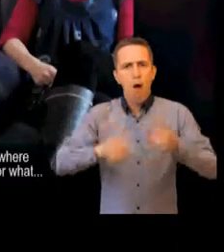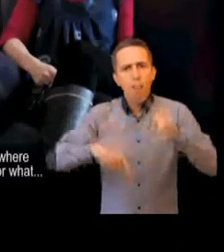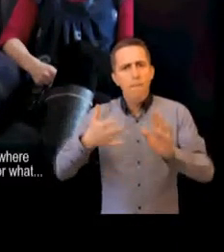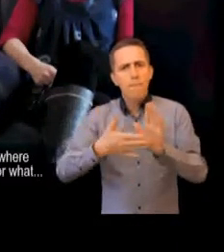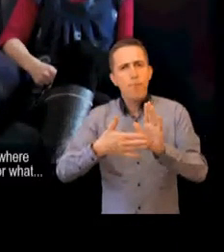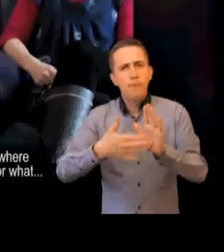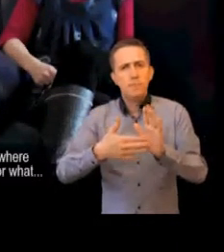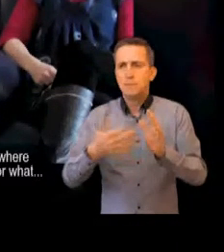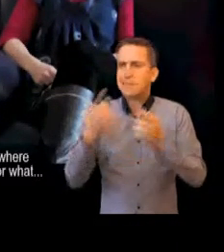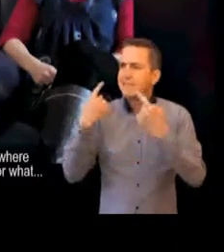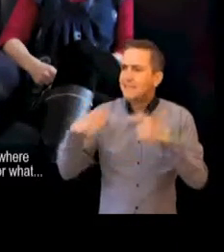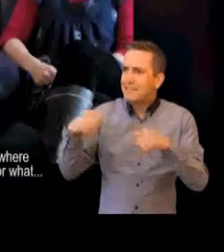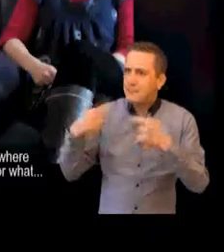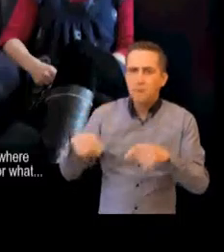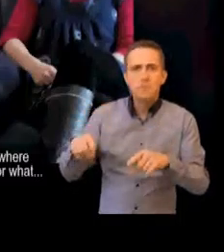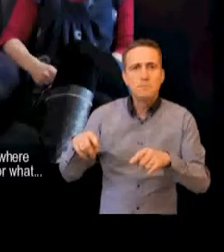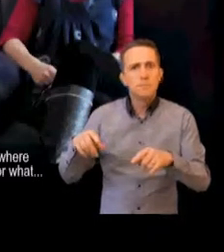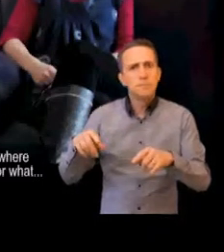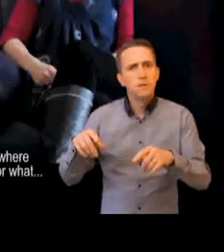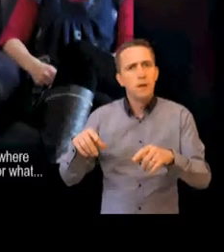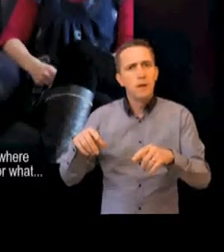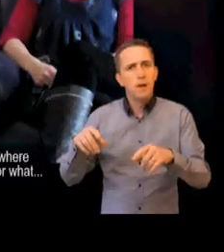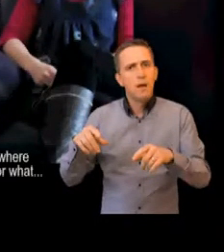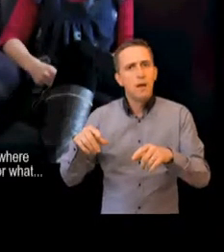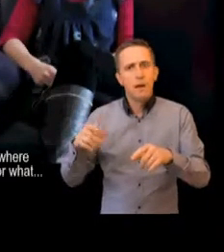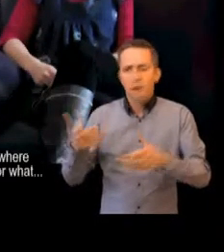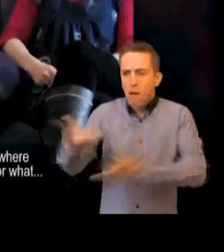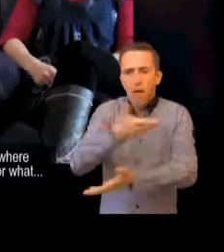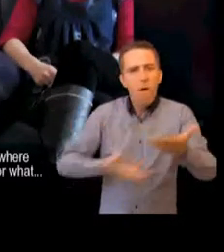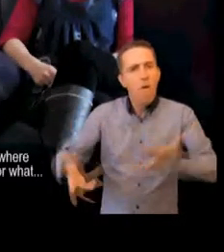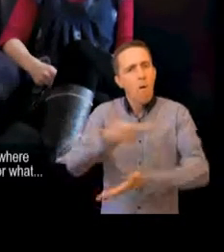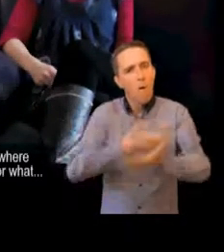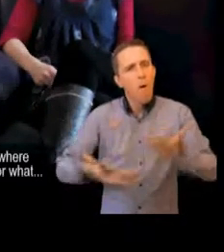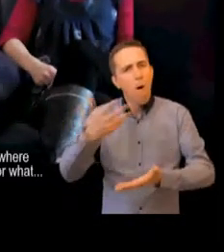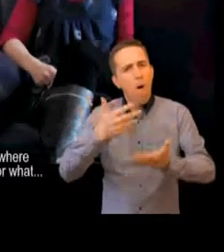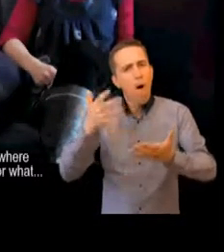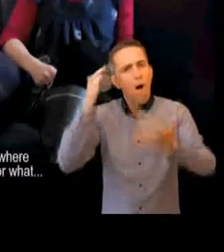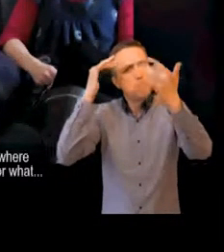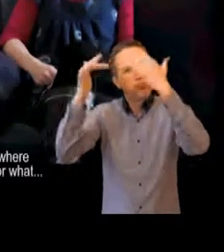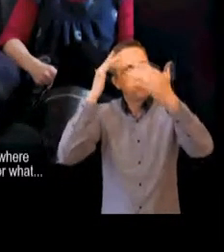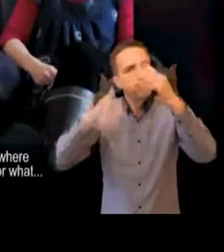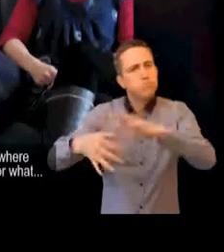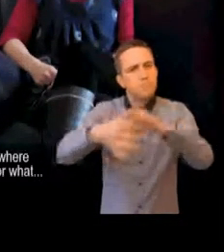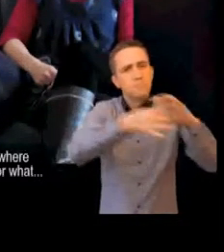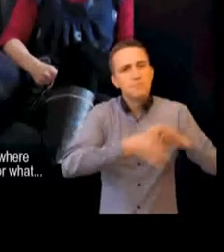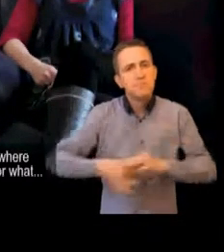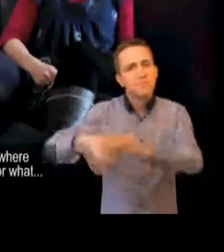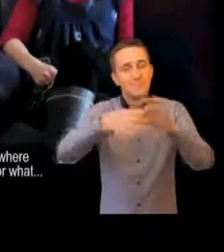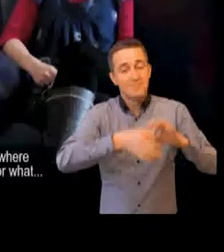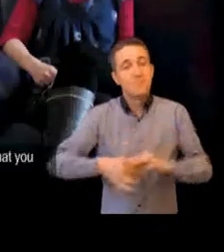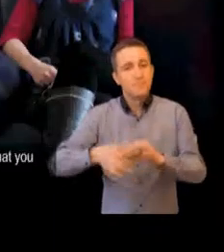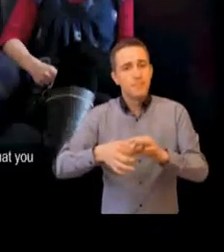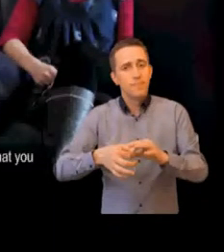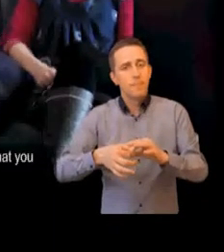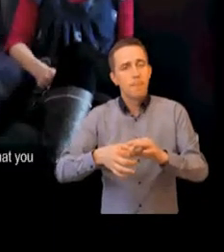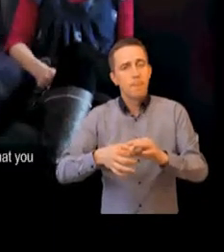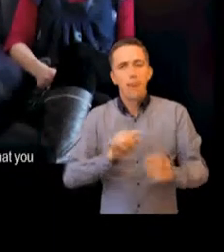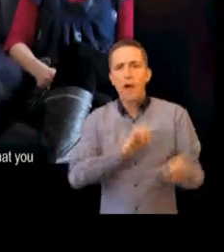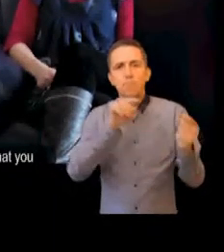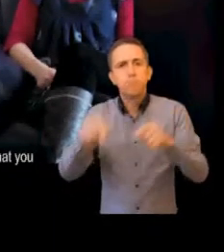Just wanted you to say a few words, if you don't mind, about the benefits to you and Ava of coming to the early years